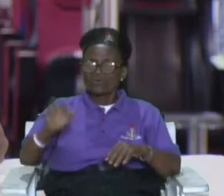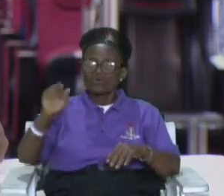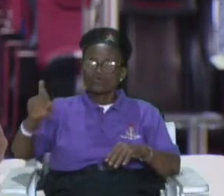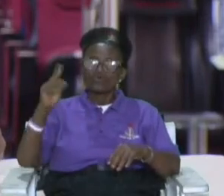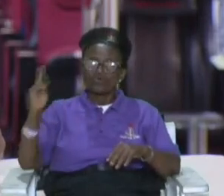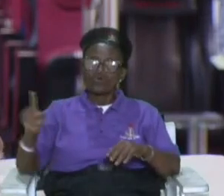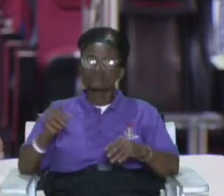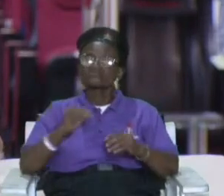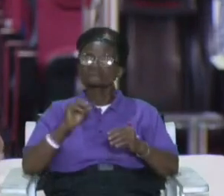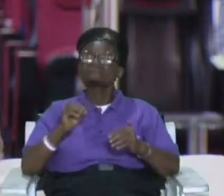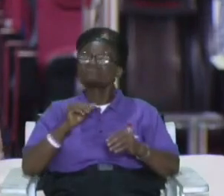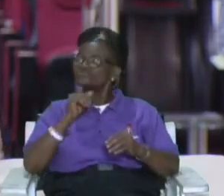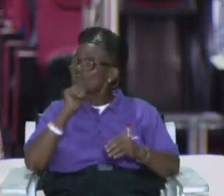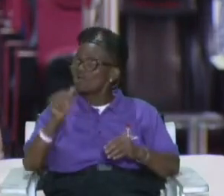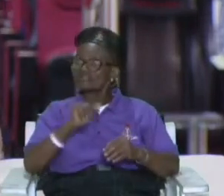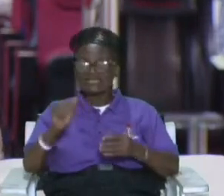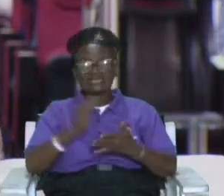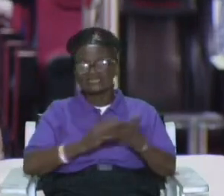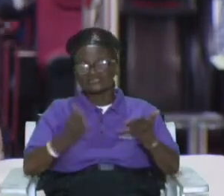again.